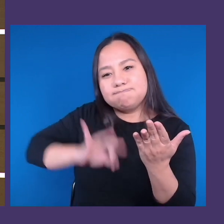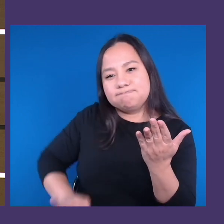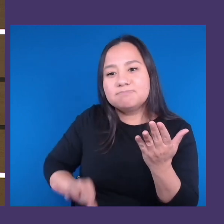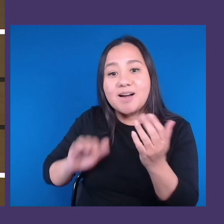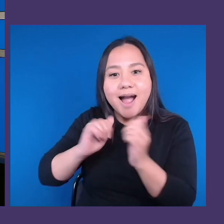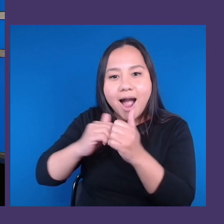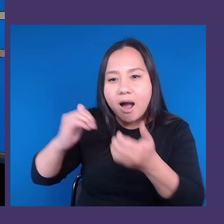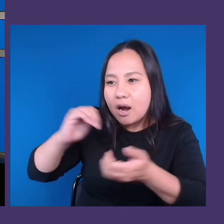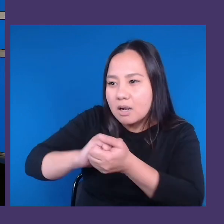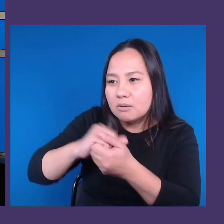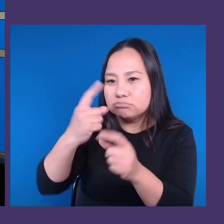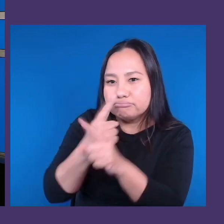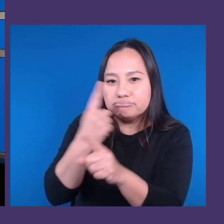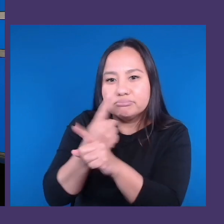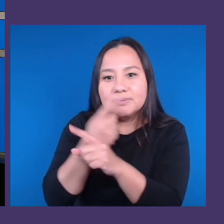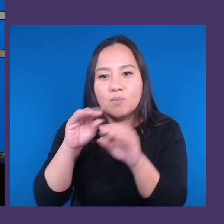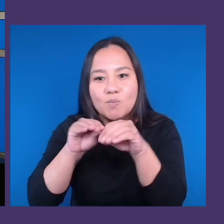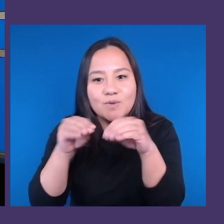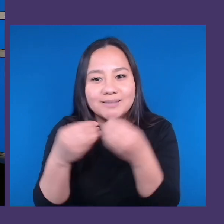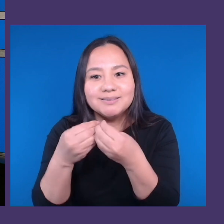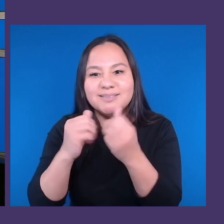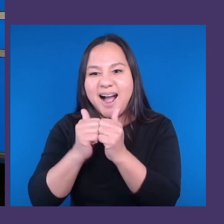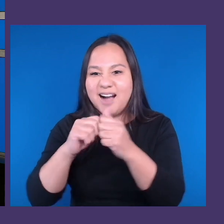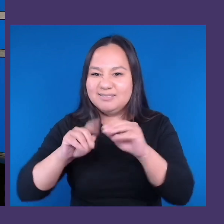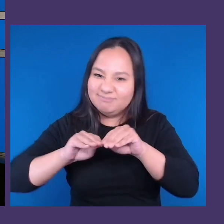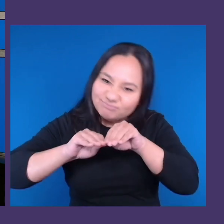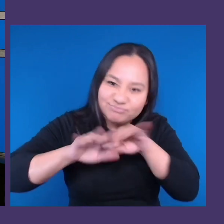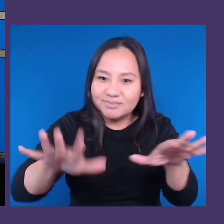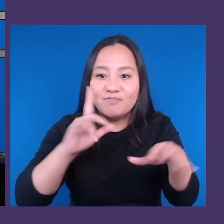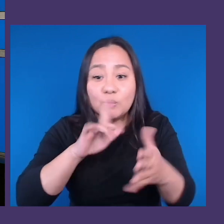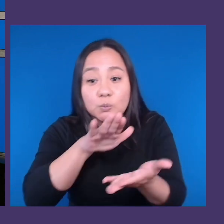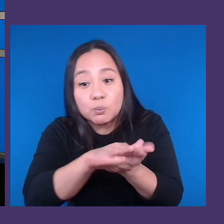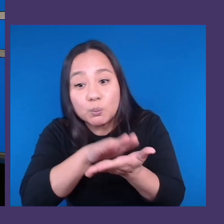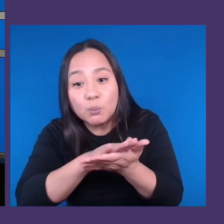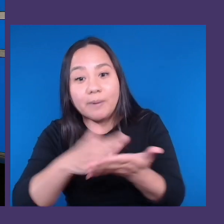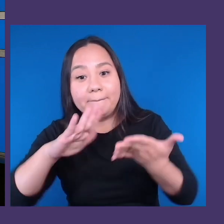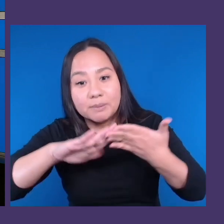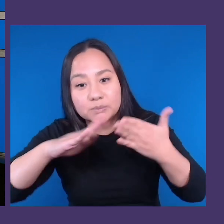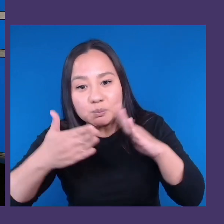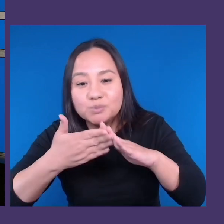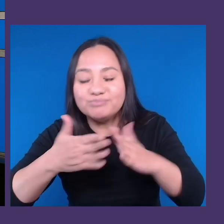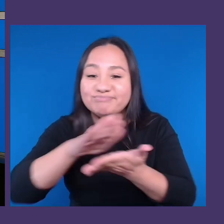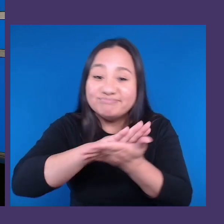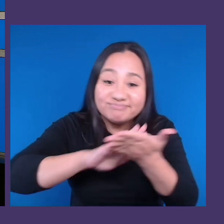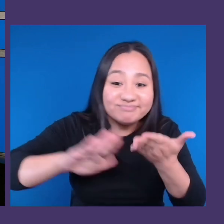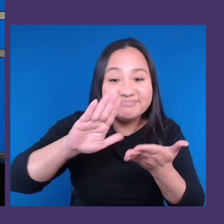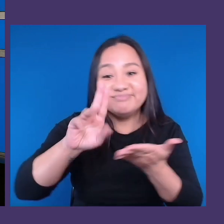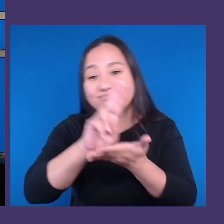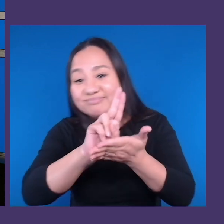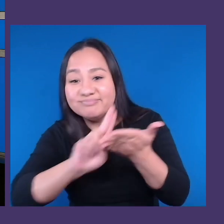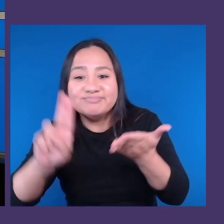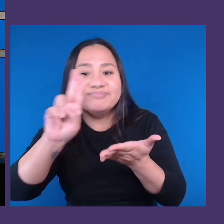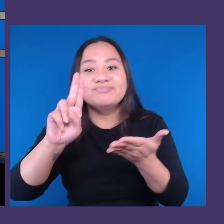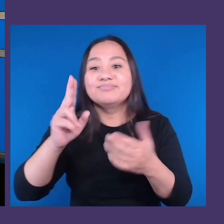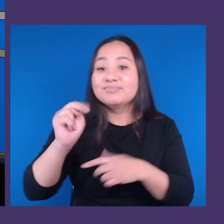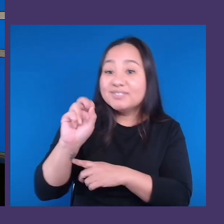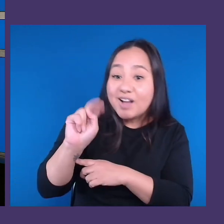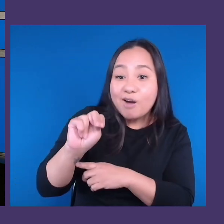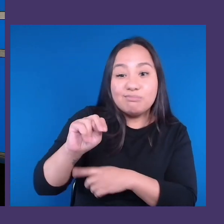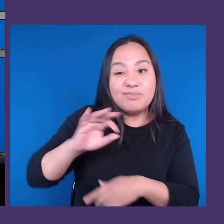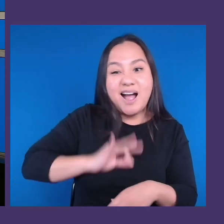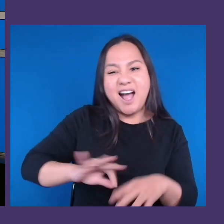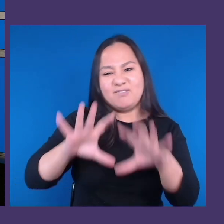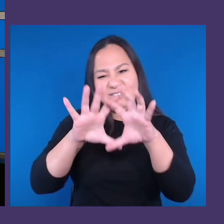to bring this into schools and community colleges and universities and through nonprofits around the world. I will say, watch